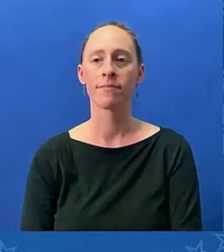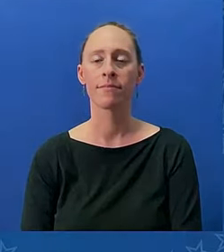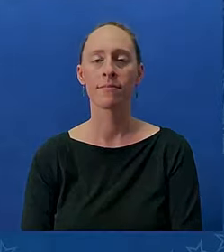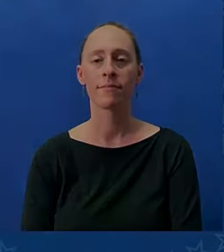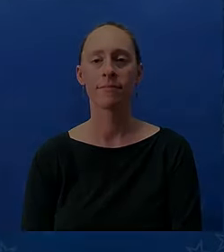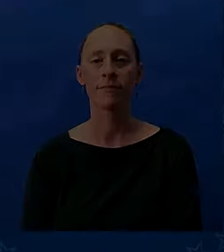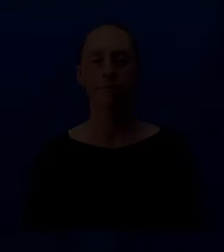uh